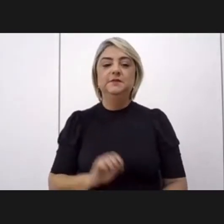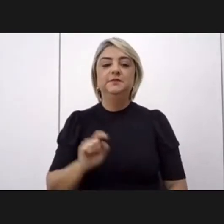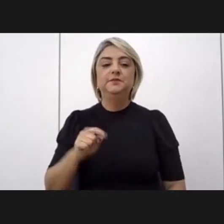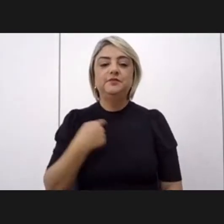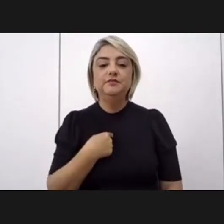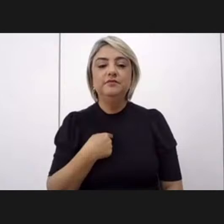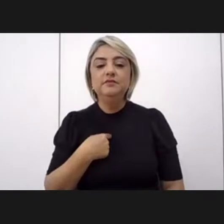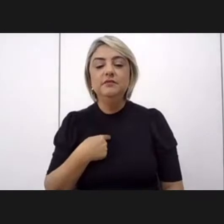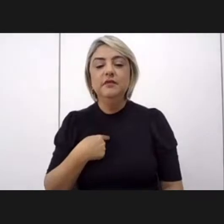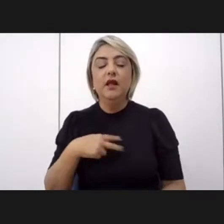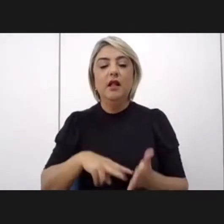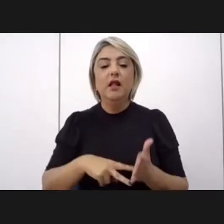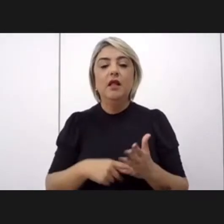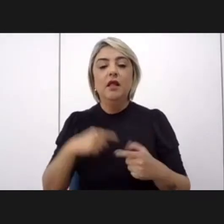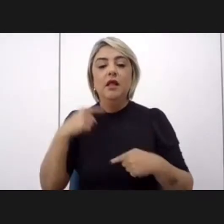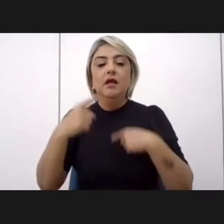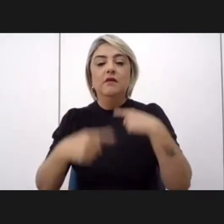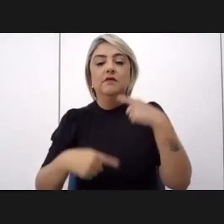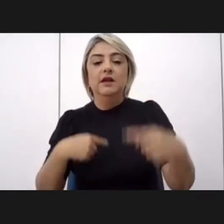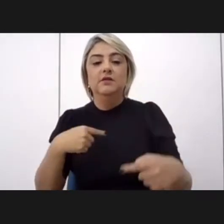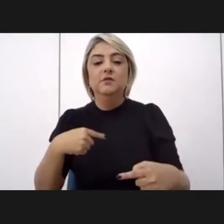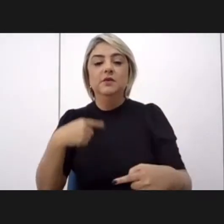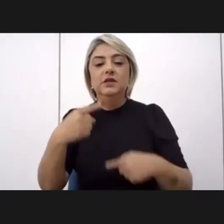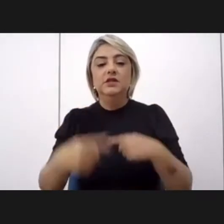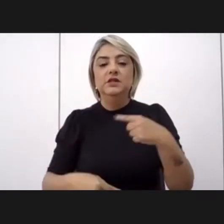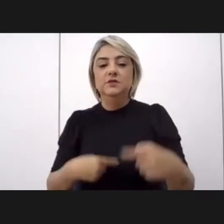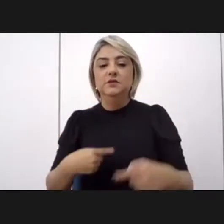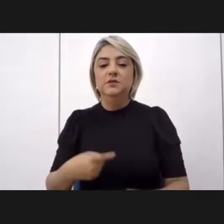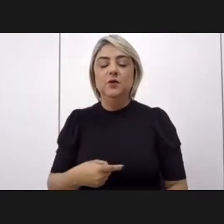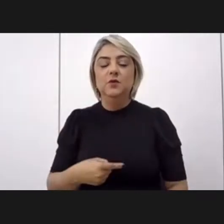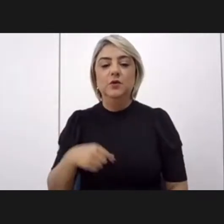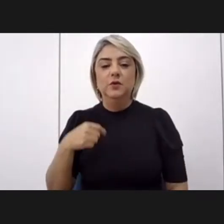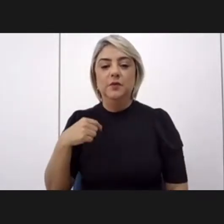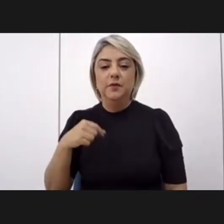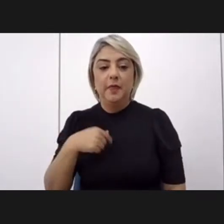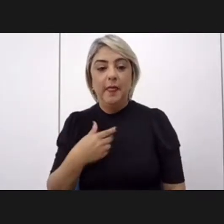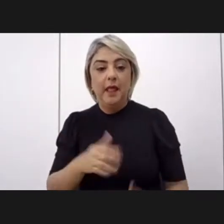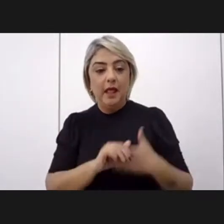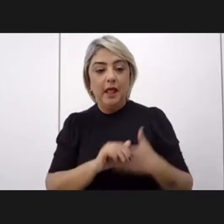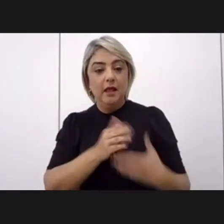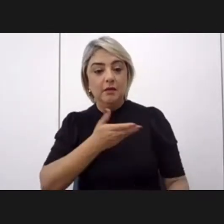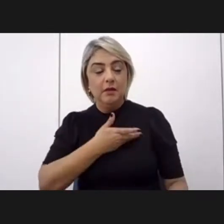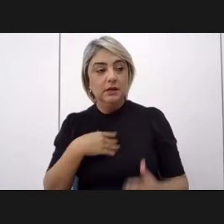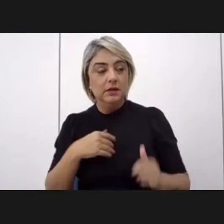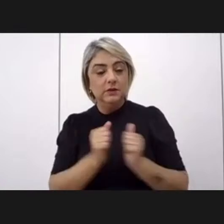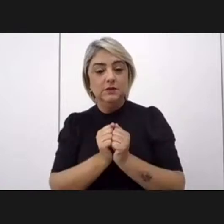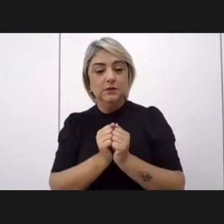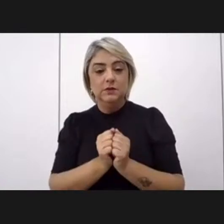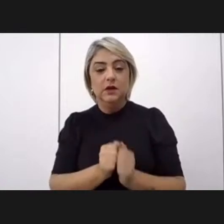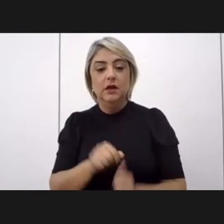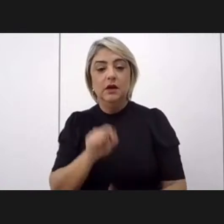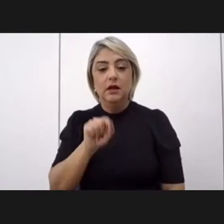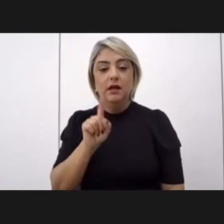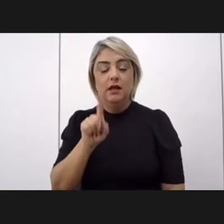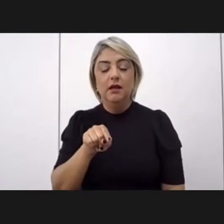we also had another partner that joined us, which is the program of